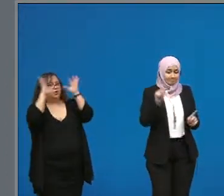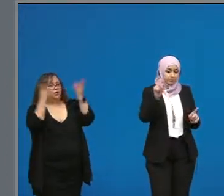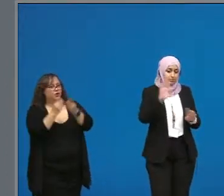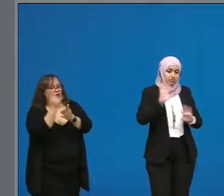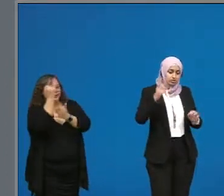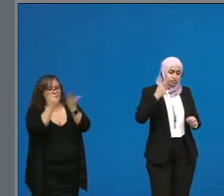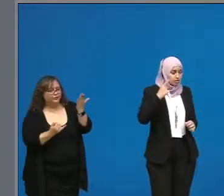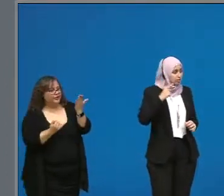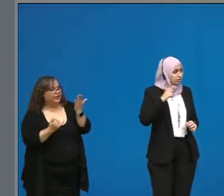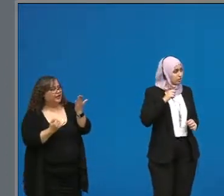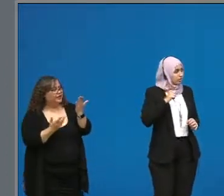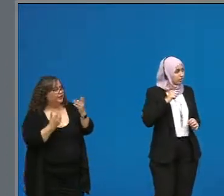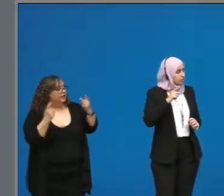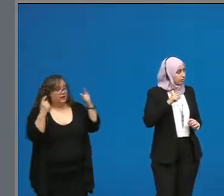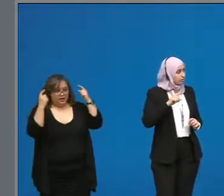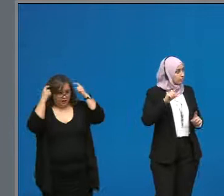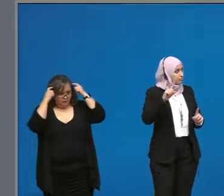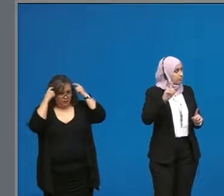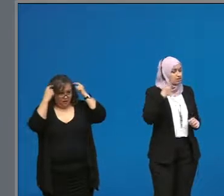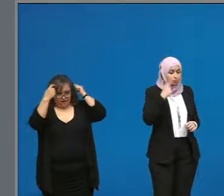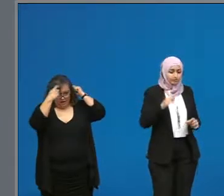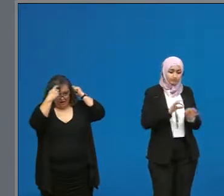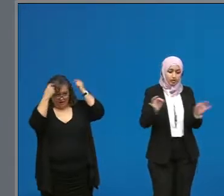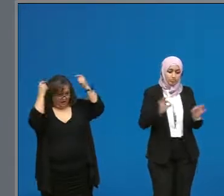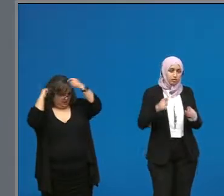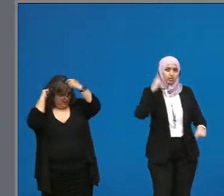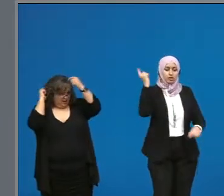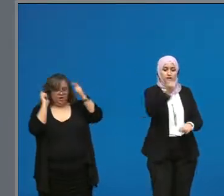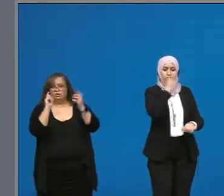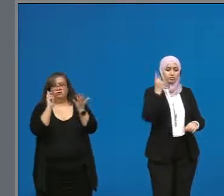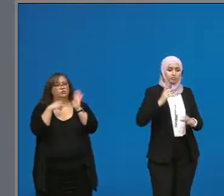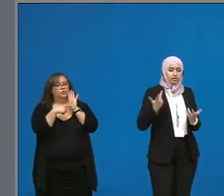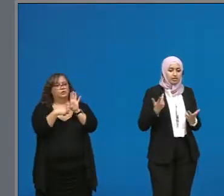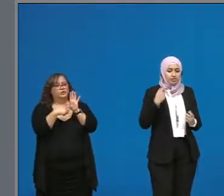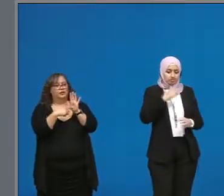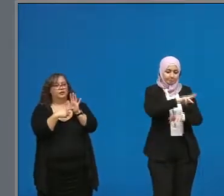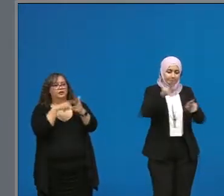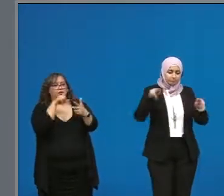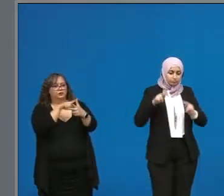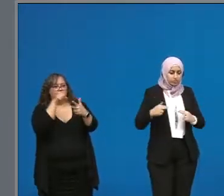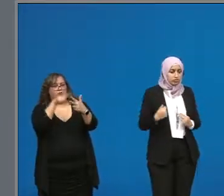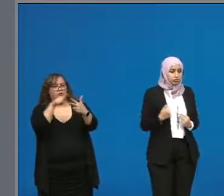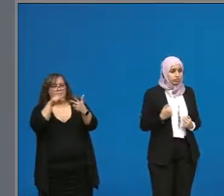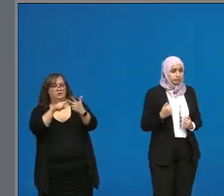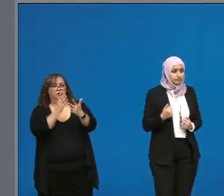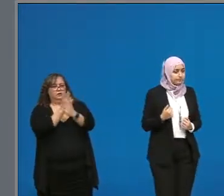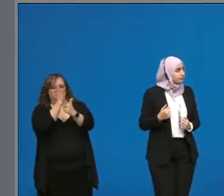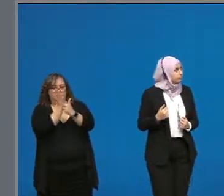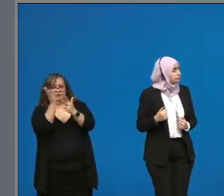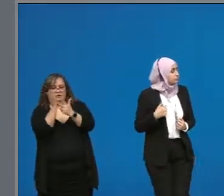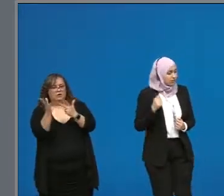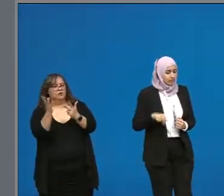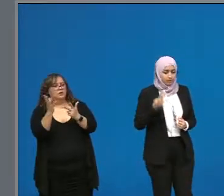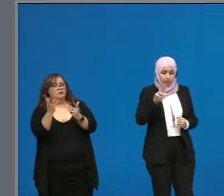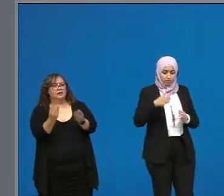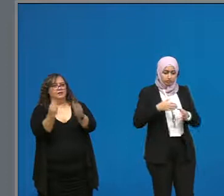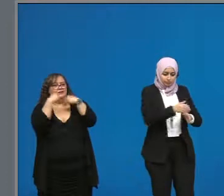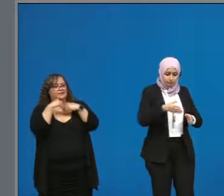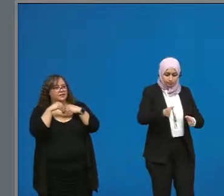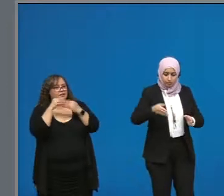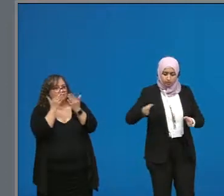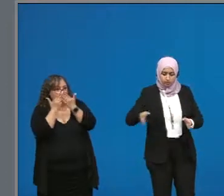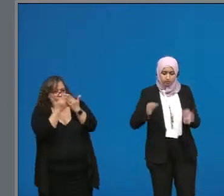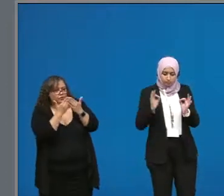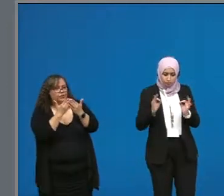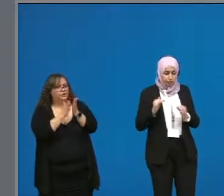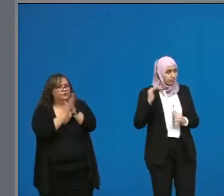It's not. The brain symbols on there are just to identify there's 3 key areas that we know motivates and encourages our students to learn. They want to